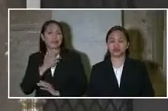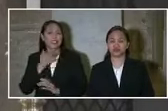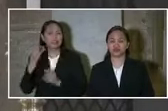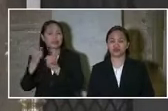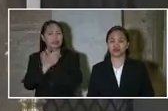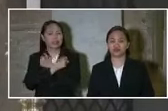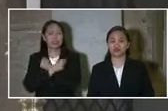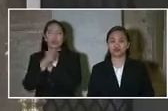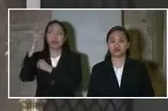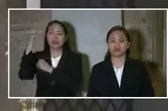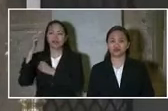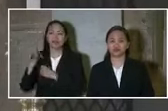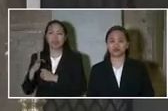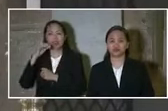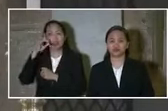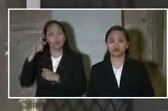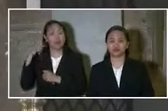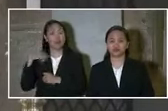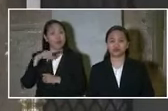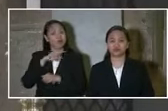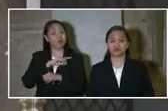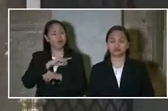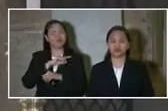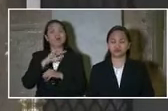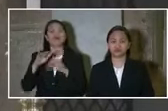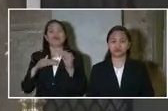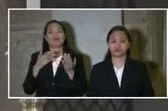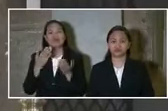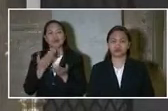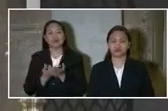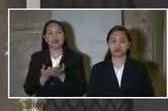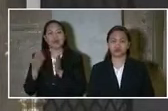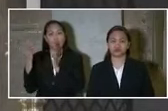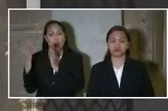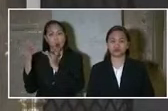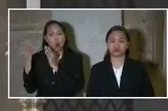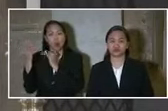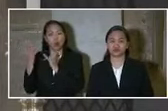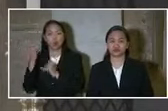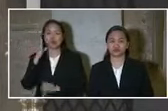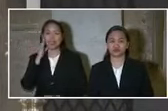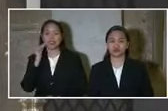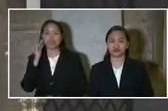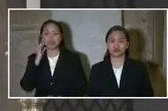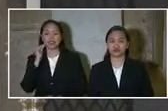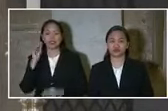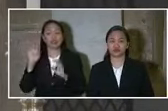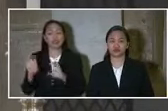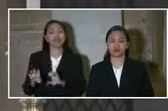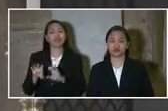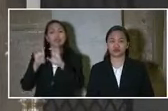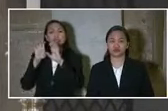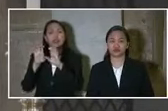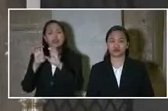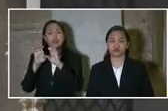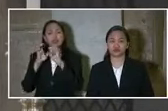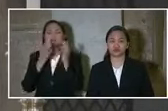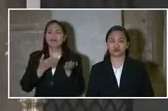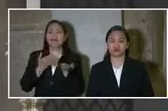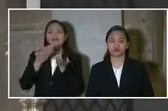of God for all of us. May this experience of the Eucharist bring us